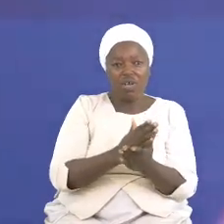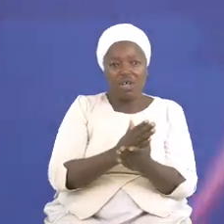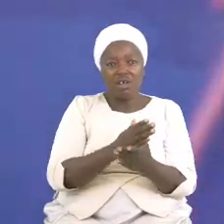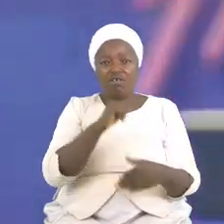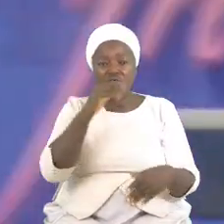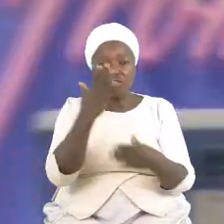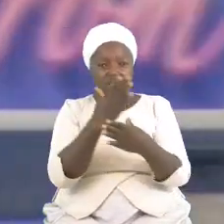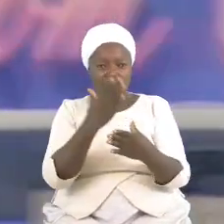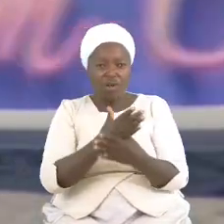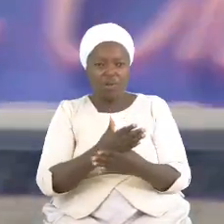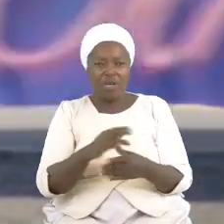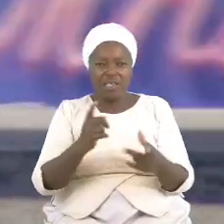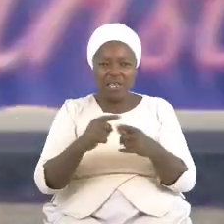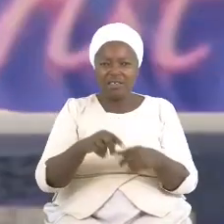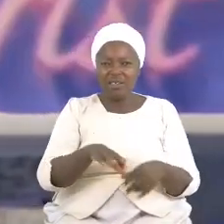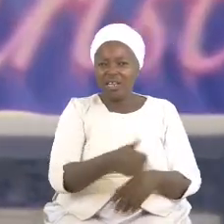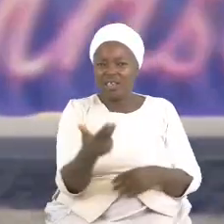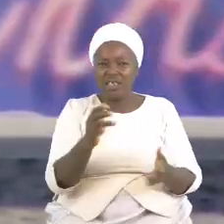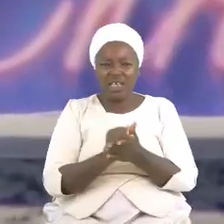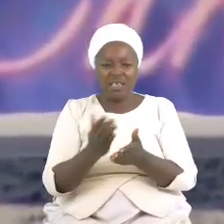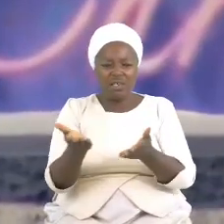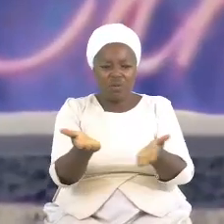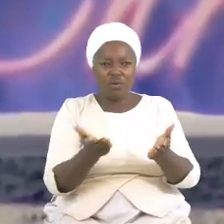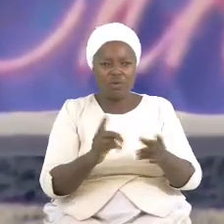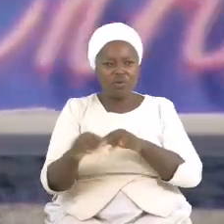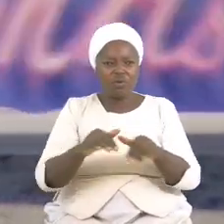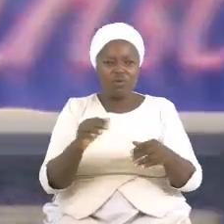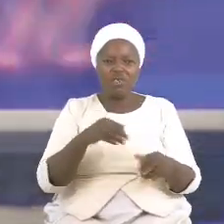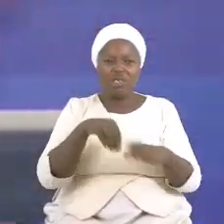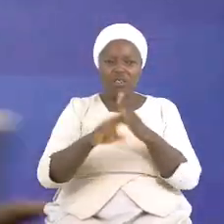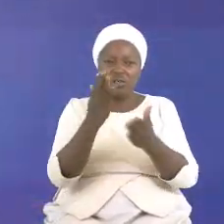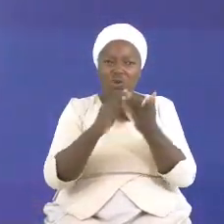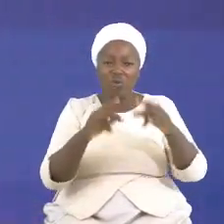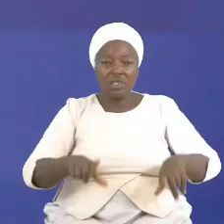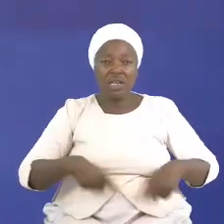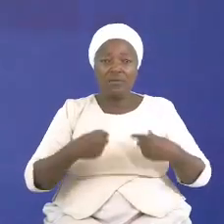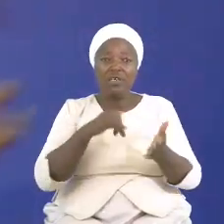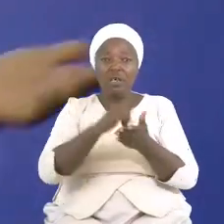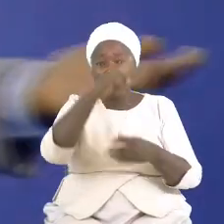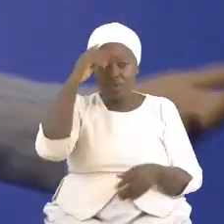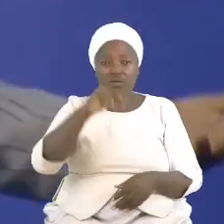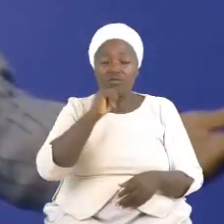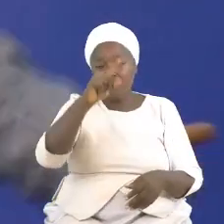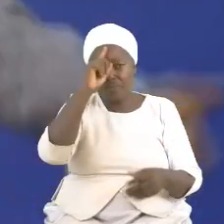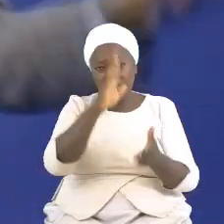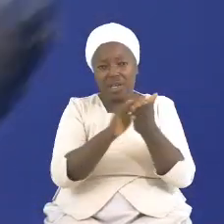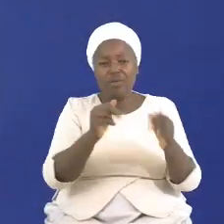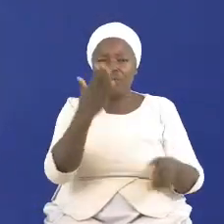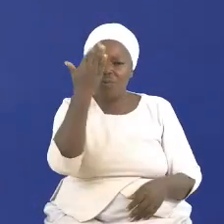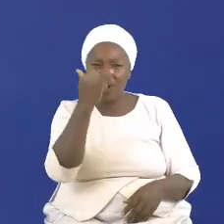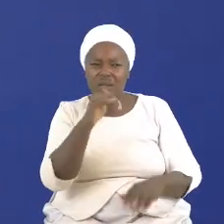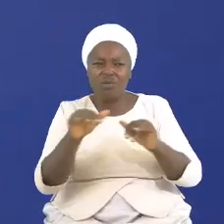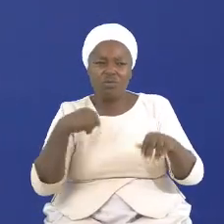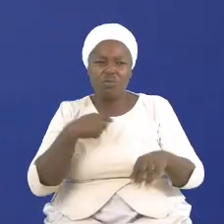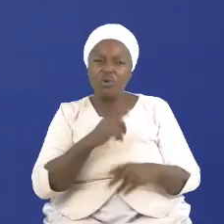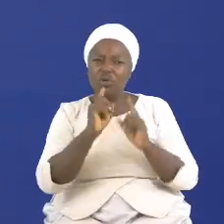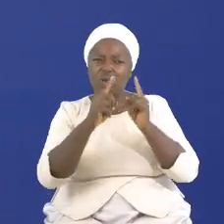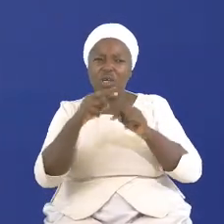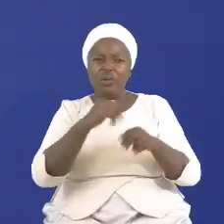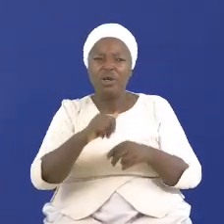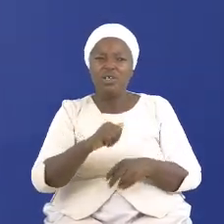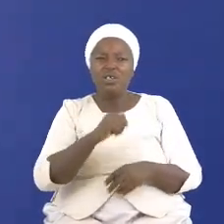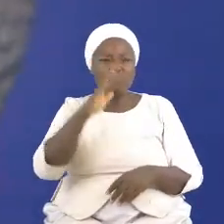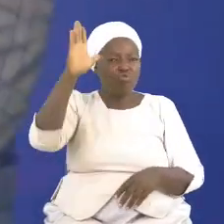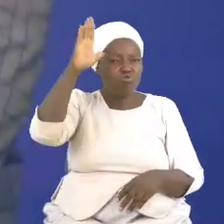do in somebody's life, because of unbelief. Why do we talk about incurable